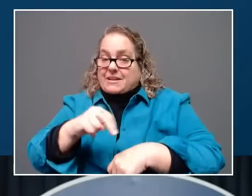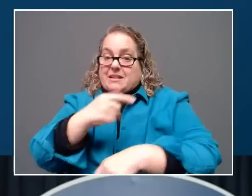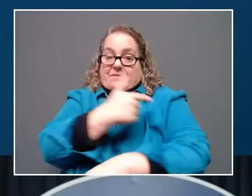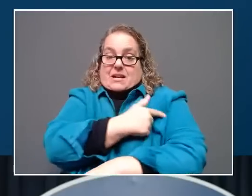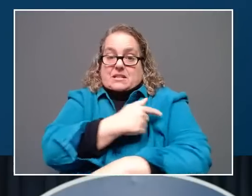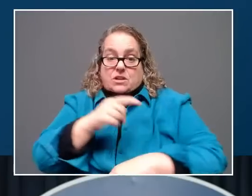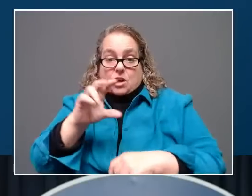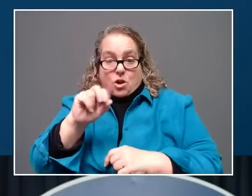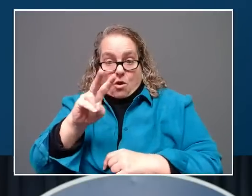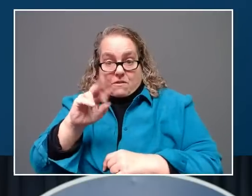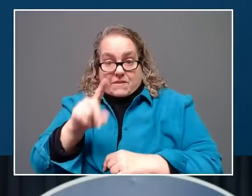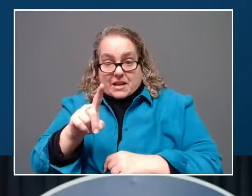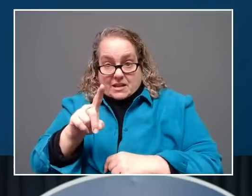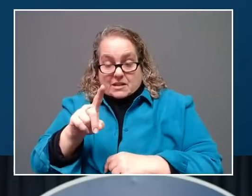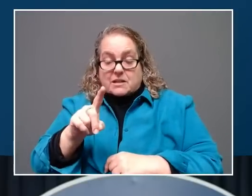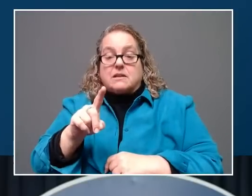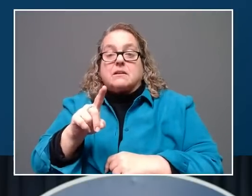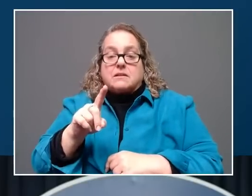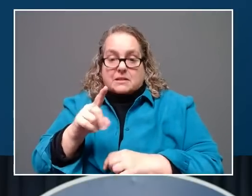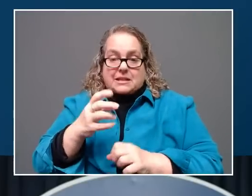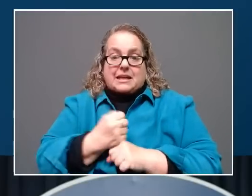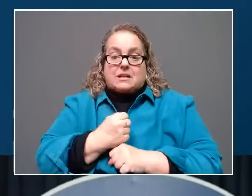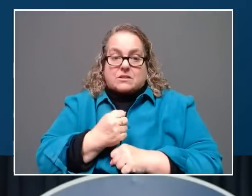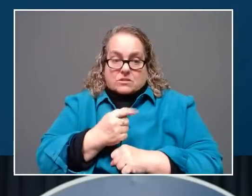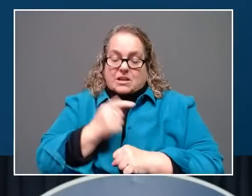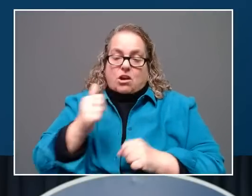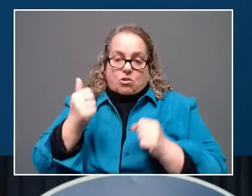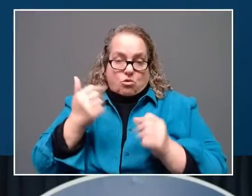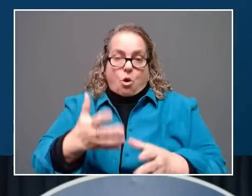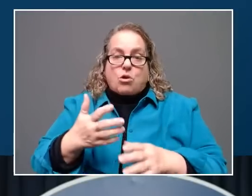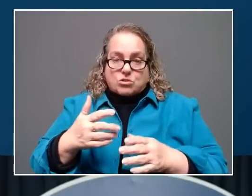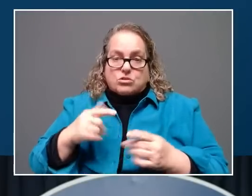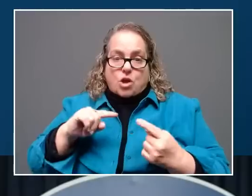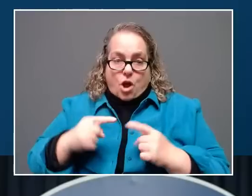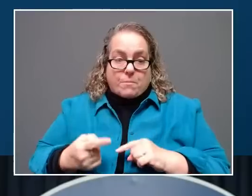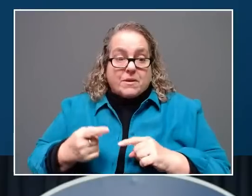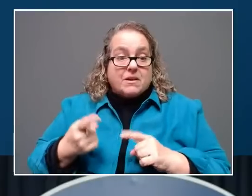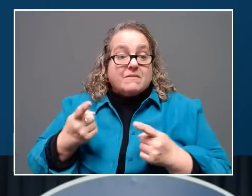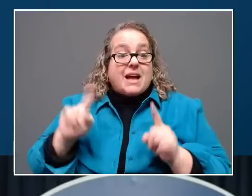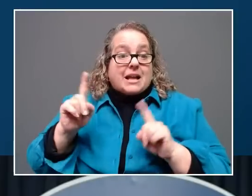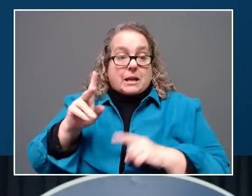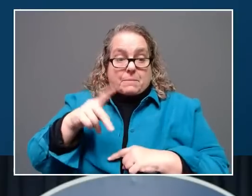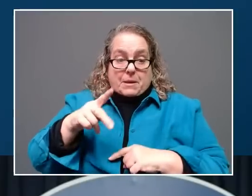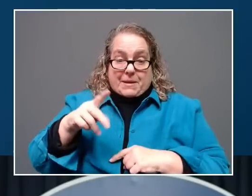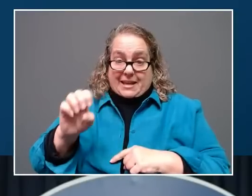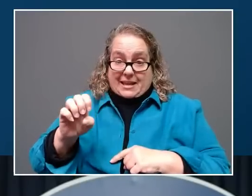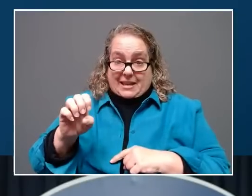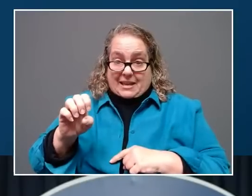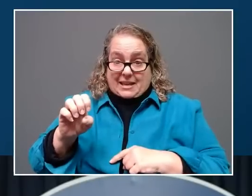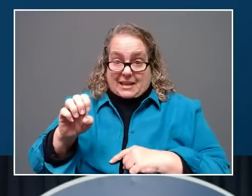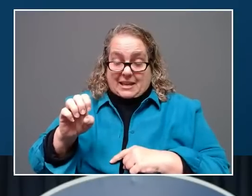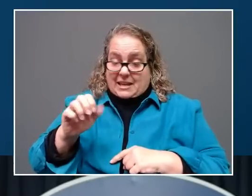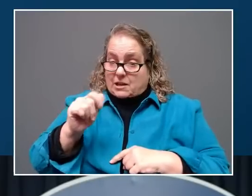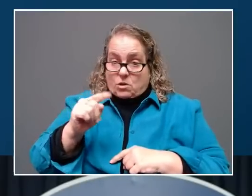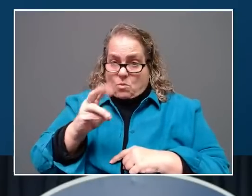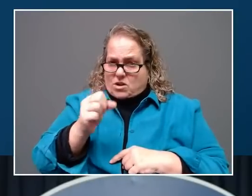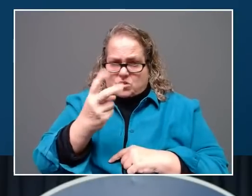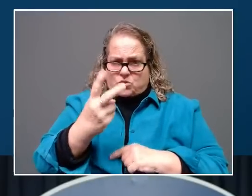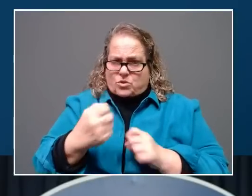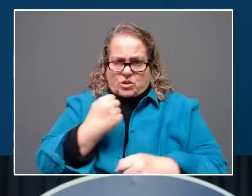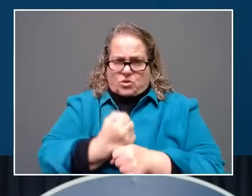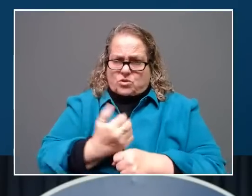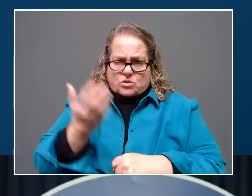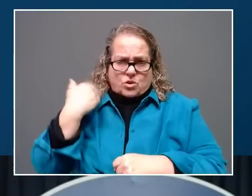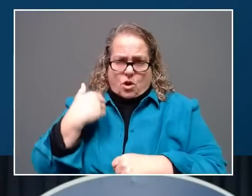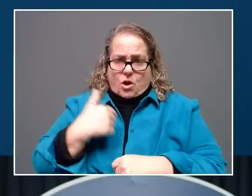facility, it can cause a lot of harm. And finally, PPE. I mean, it was 2 years ago. I was standing right